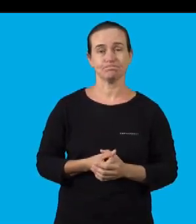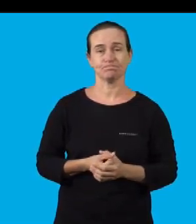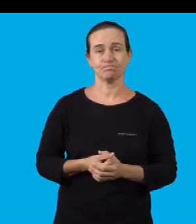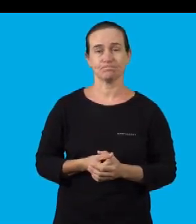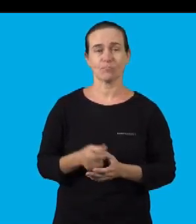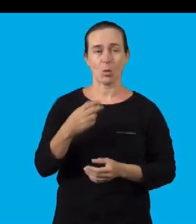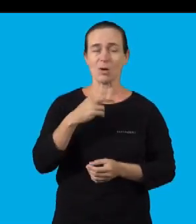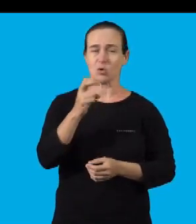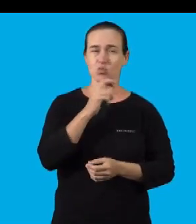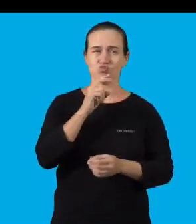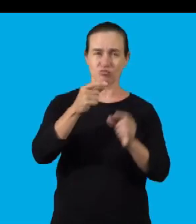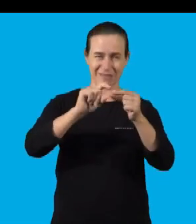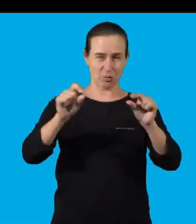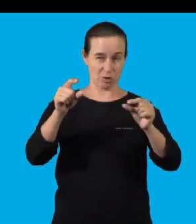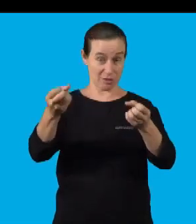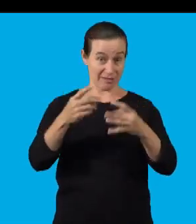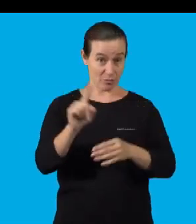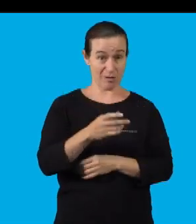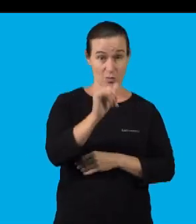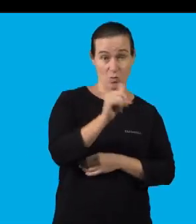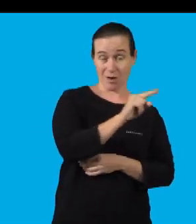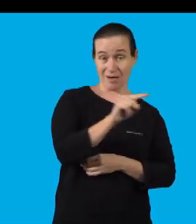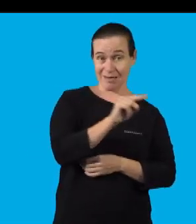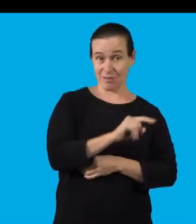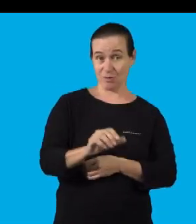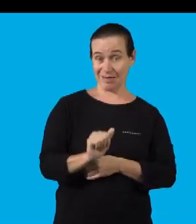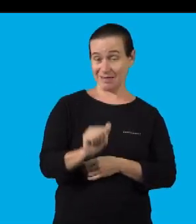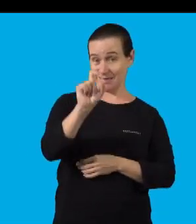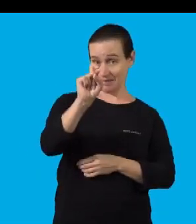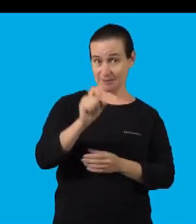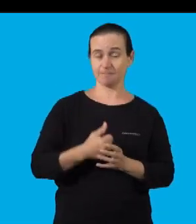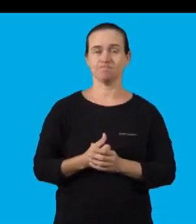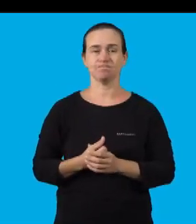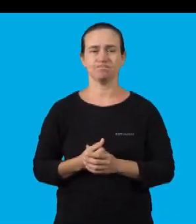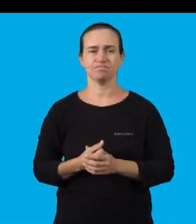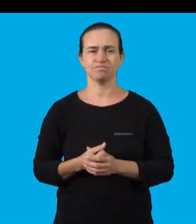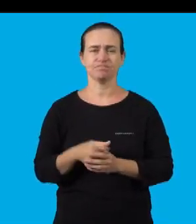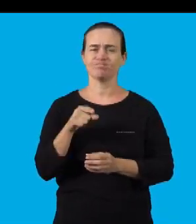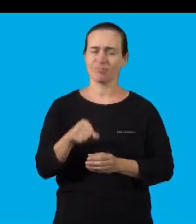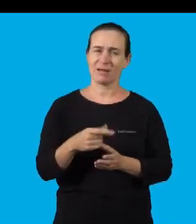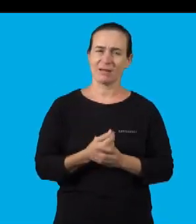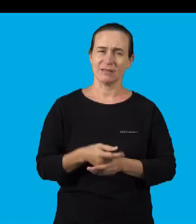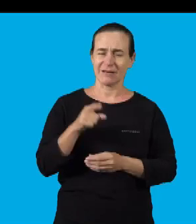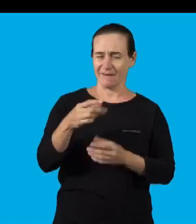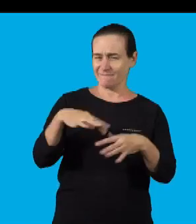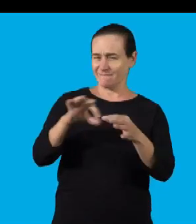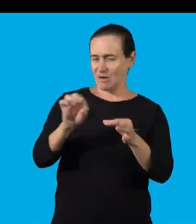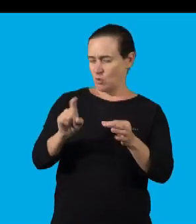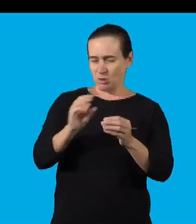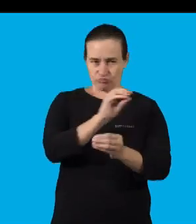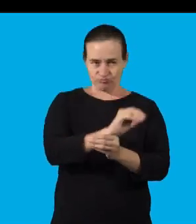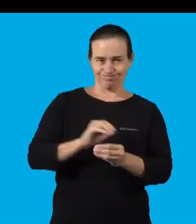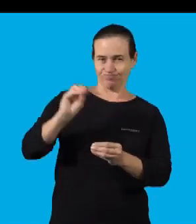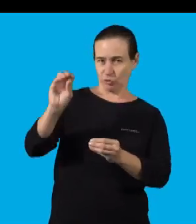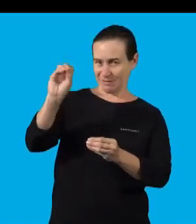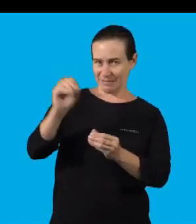use our equation that we were given, and that is y is equals to a exponent x. Now when we substitute the